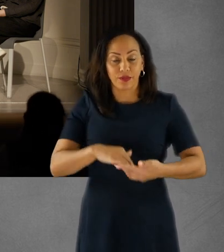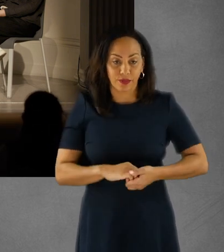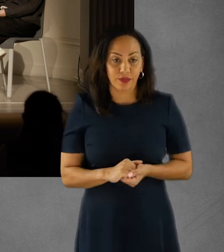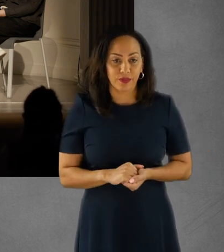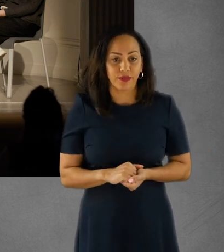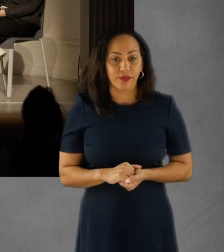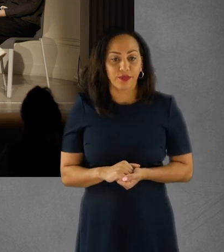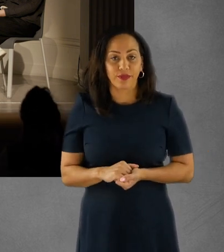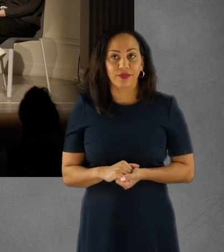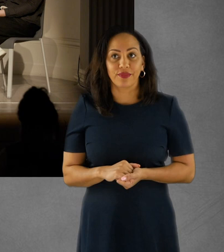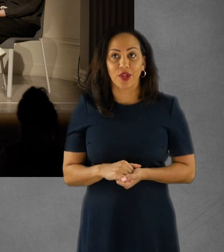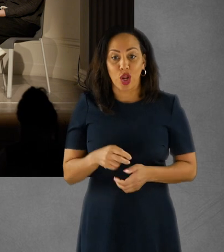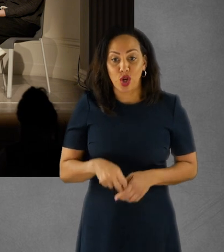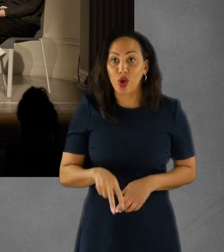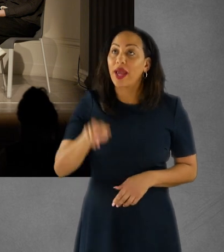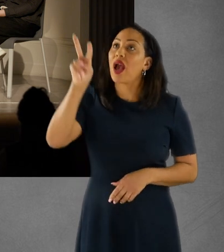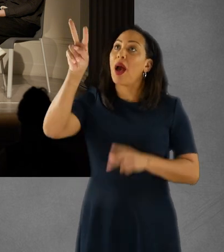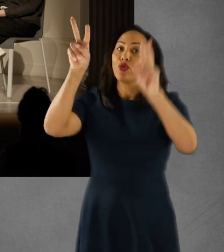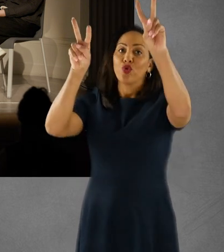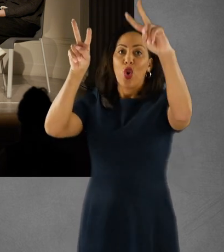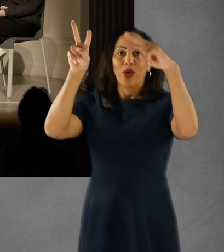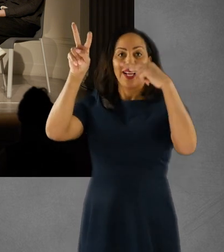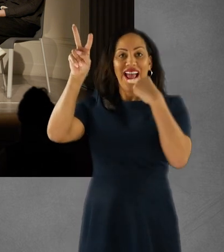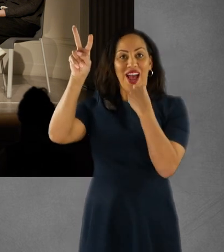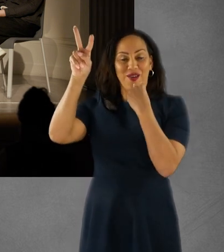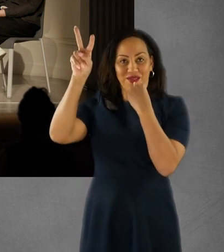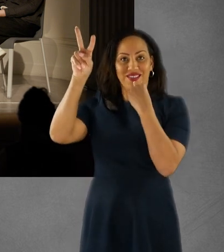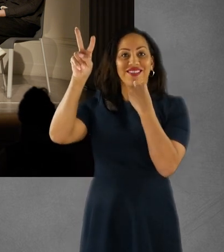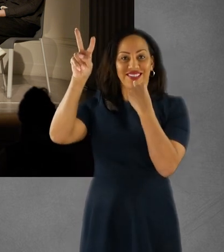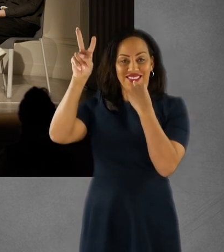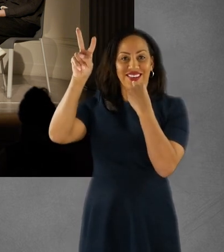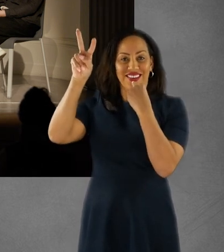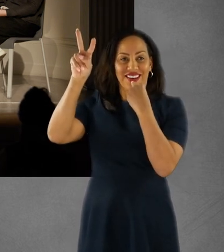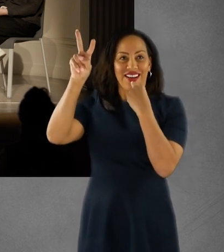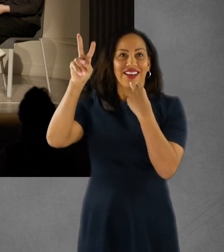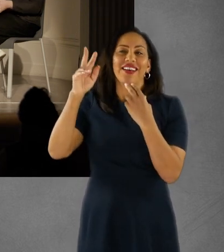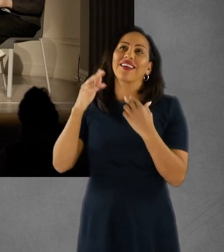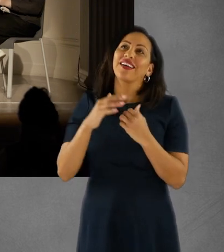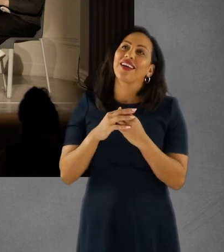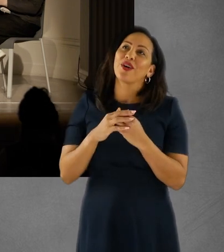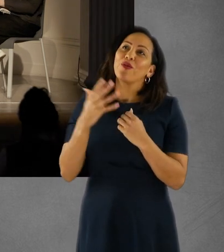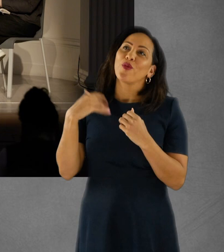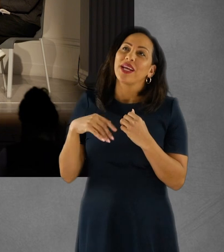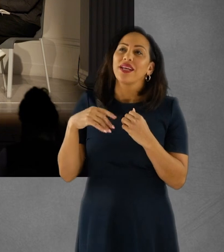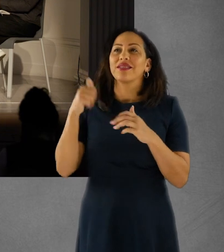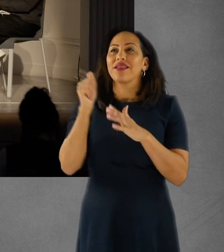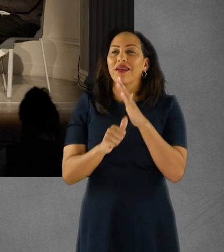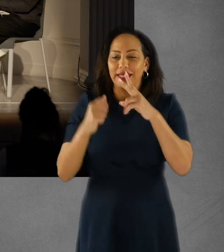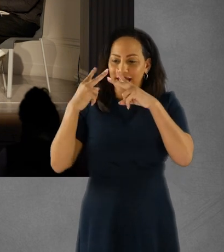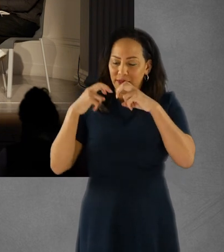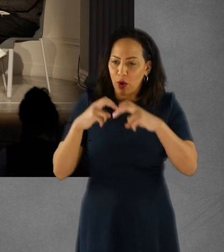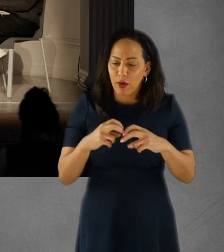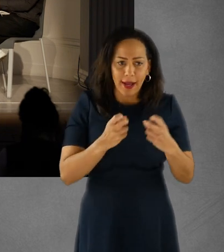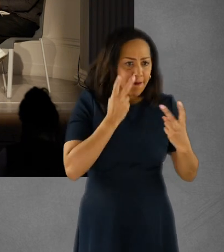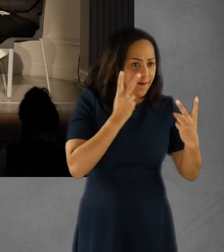looking up to look down started with looking into how many visuals are actually very similar between